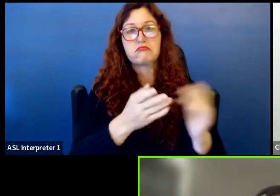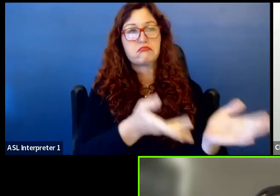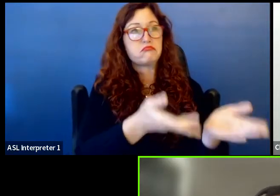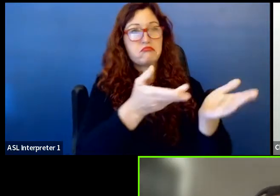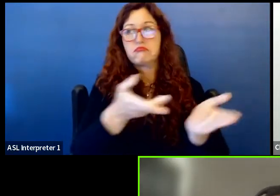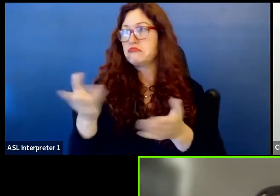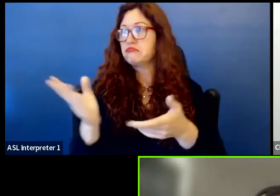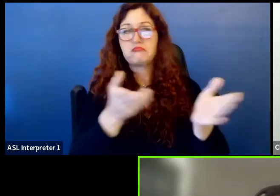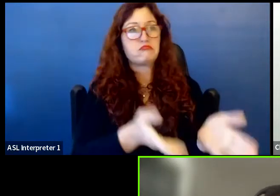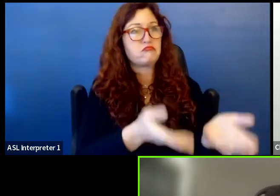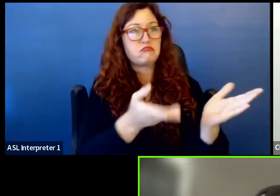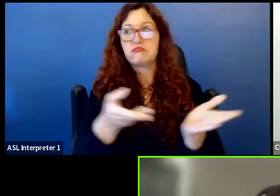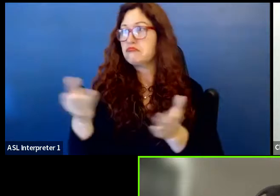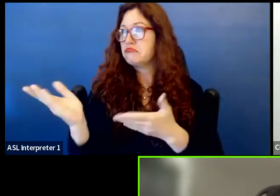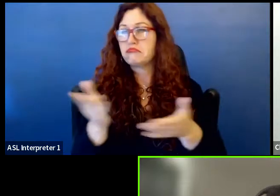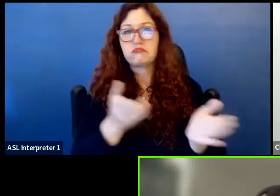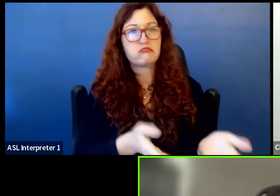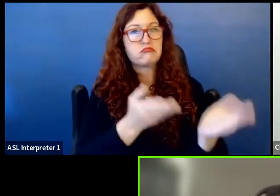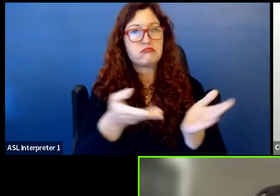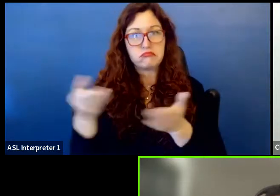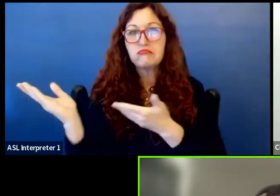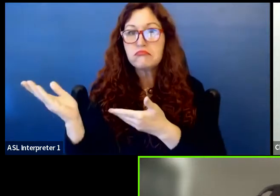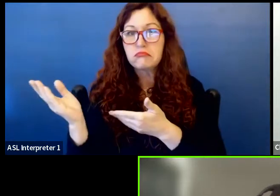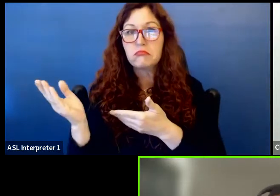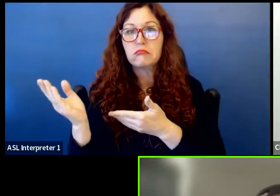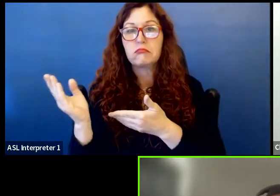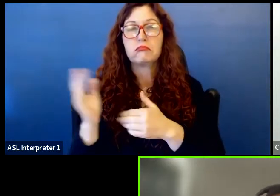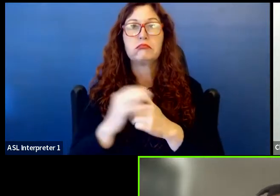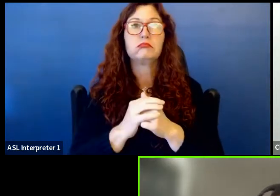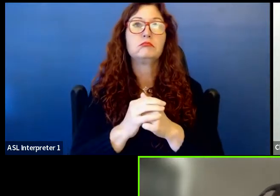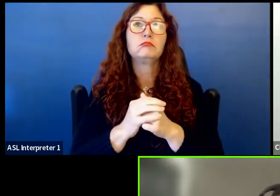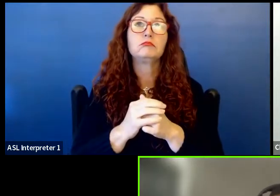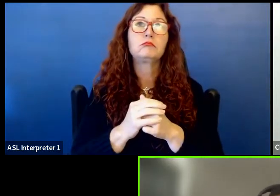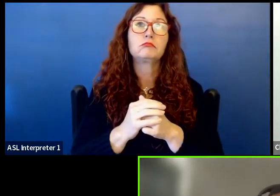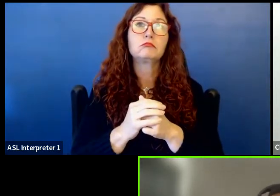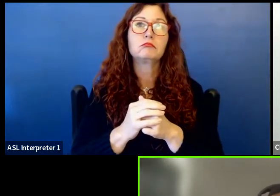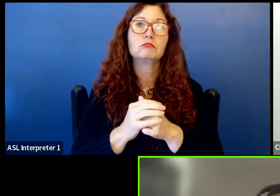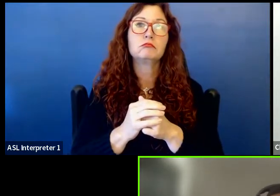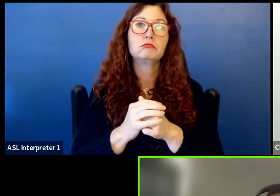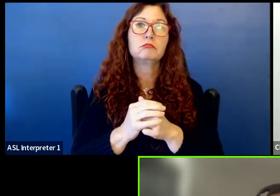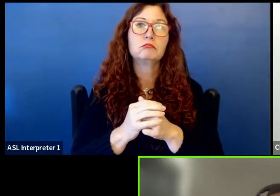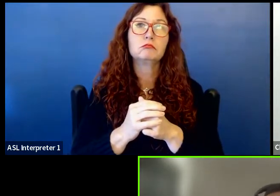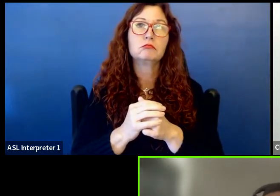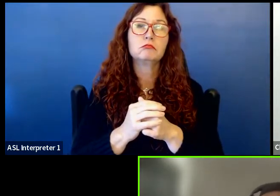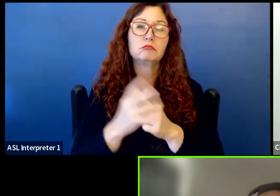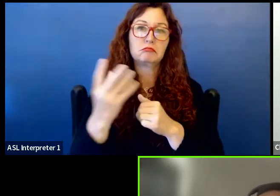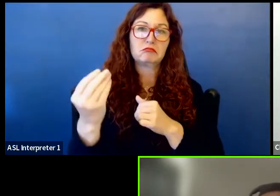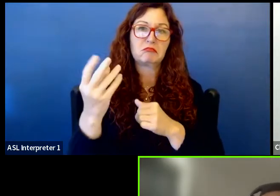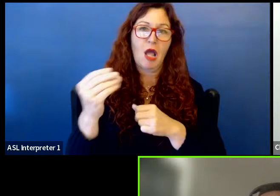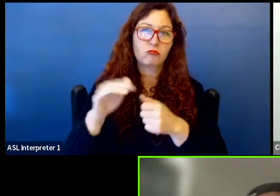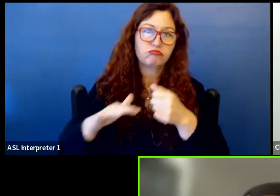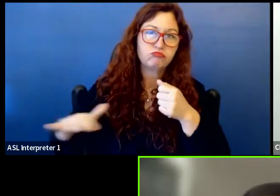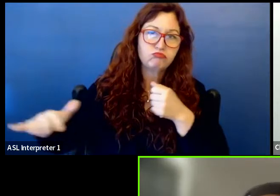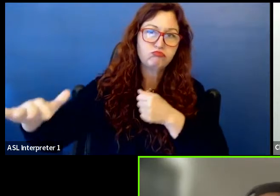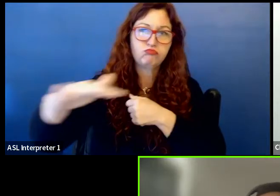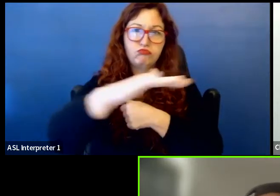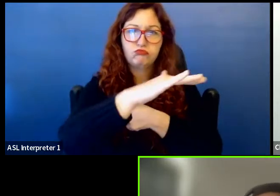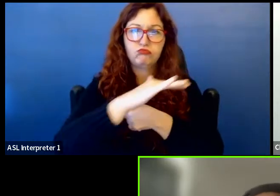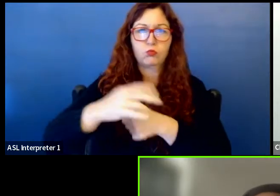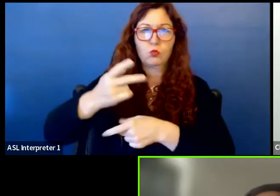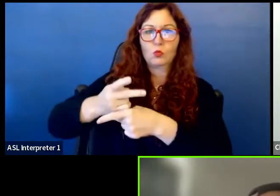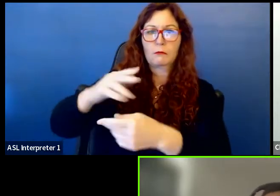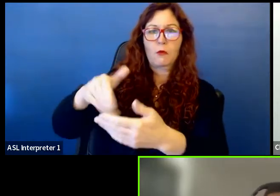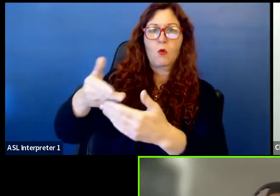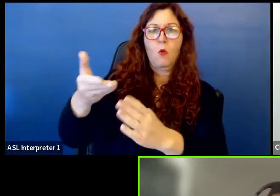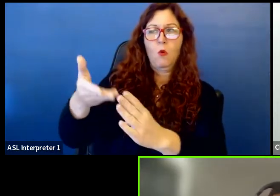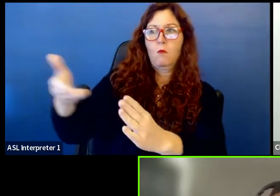from the building out of the lay down yo what we consider later your what material store until it's